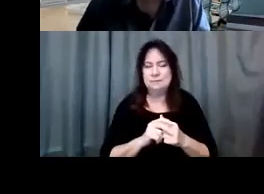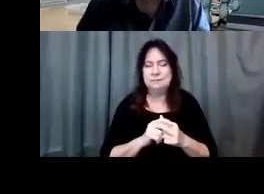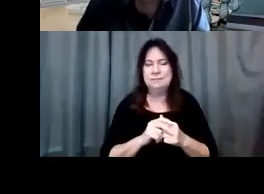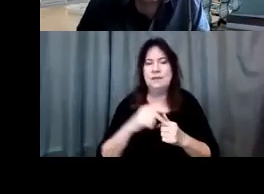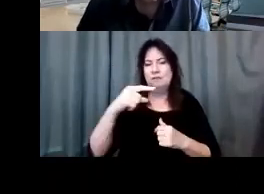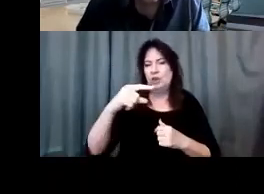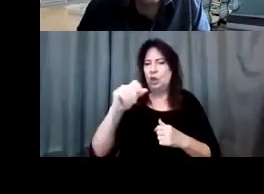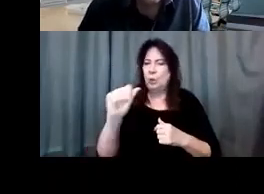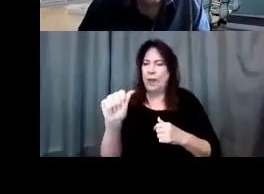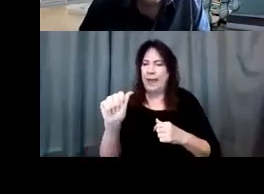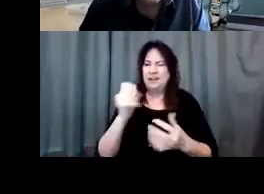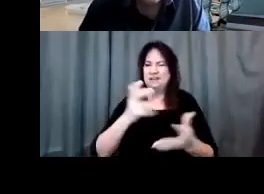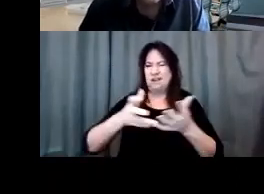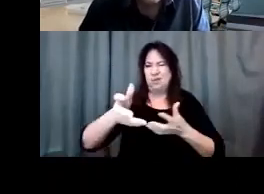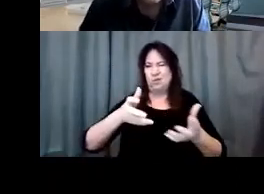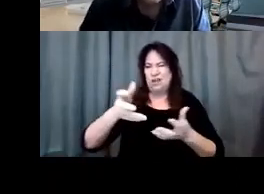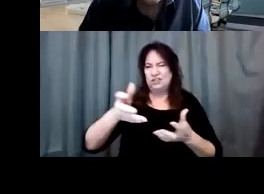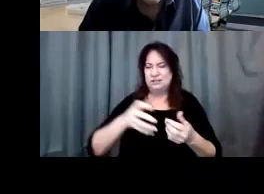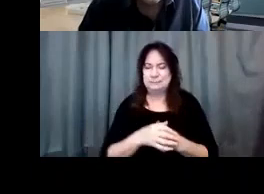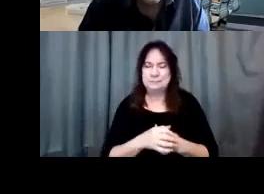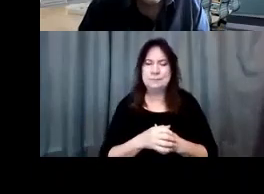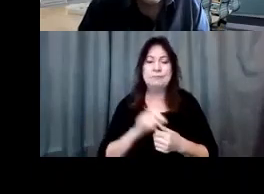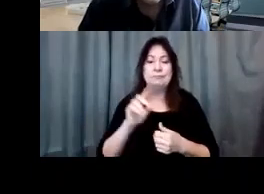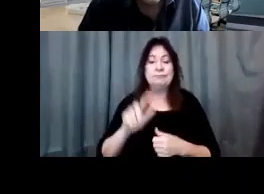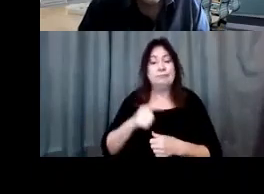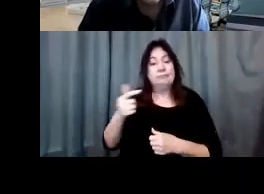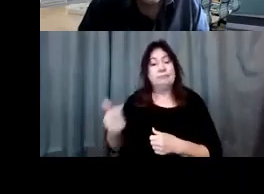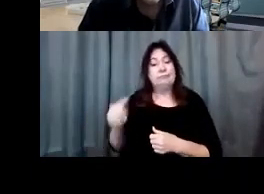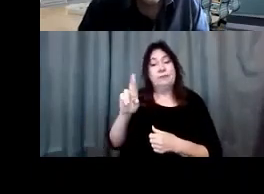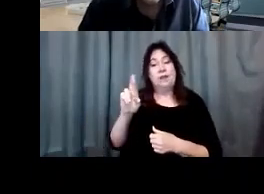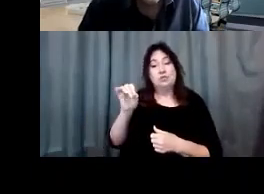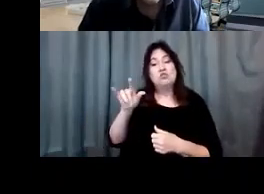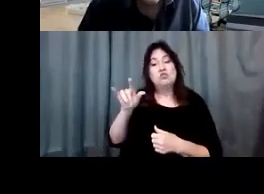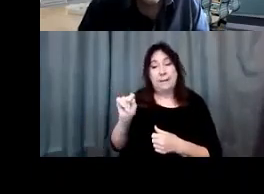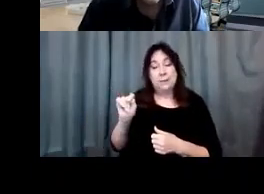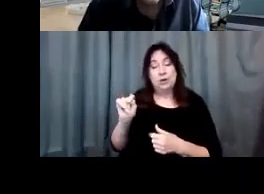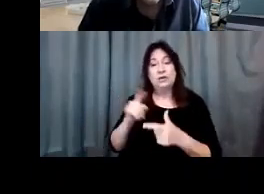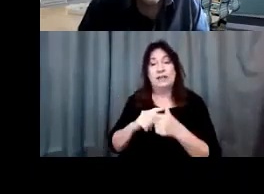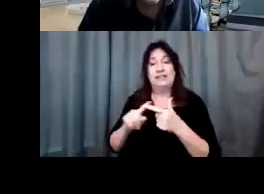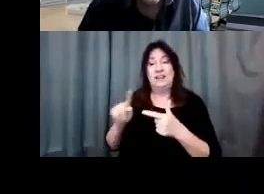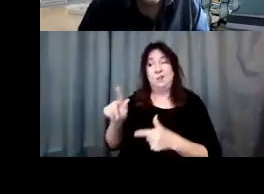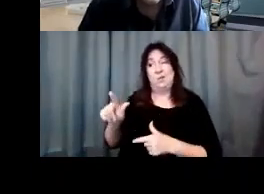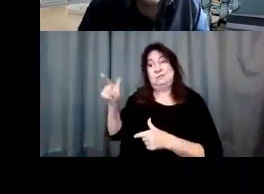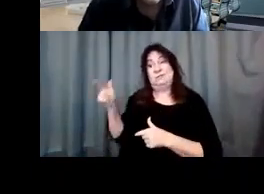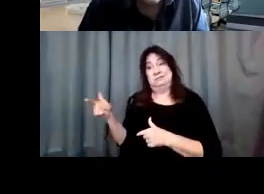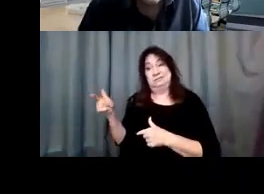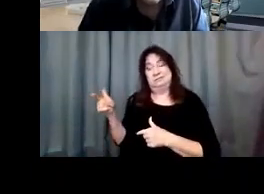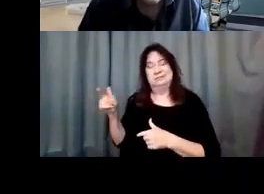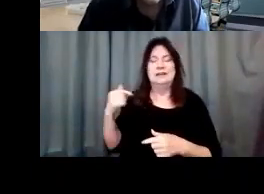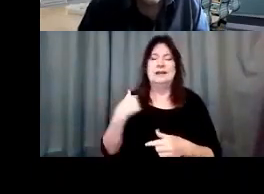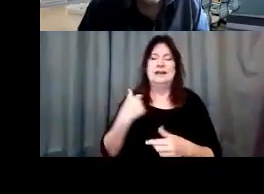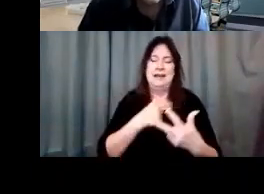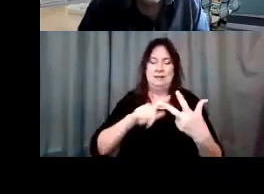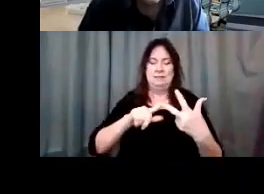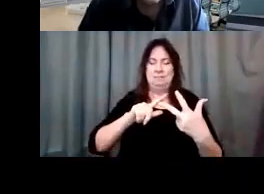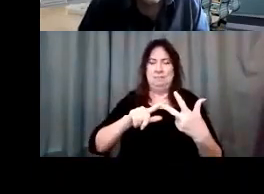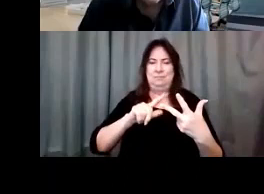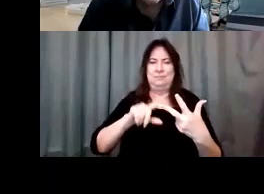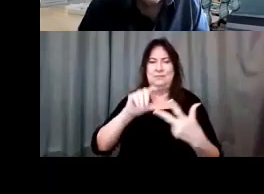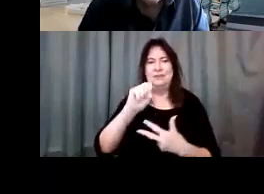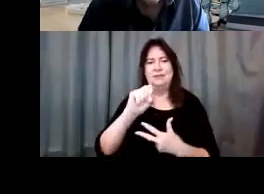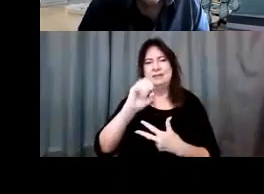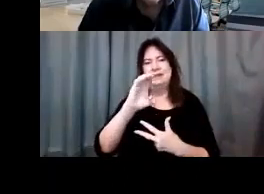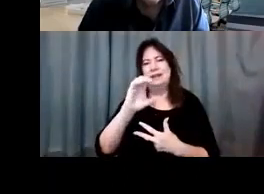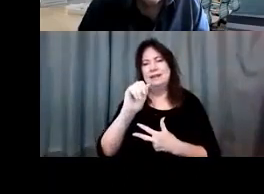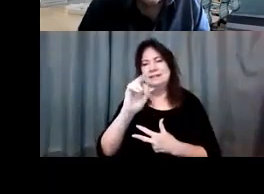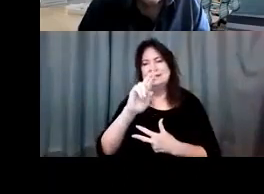and for interaction with you. I'll turn this over to Robert, and then he will turn it over to our Scarrett group. That